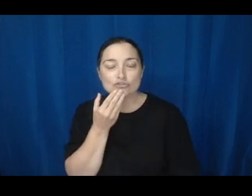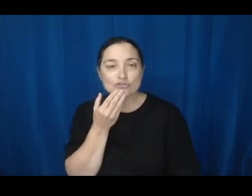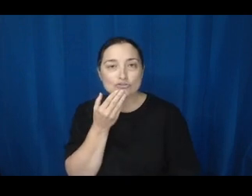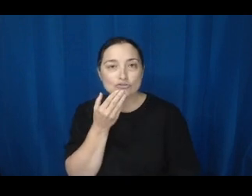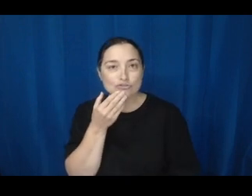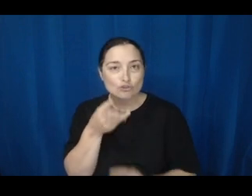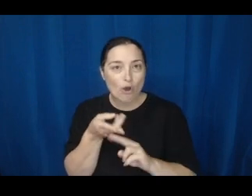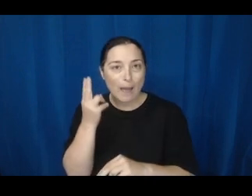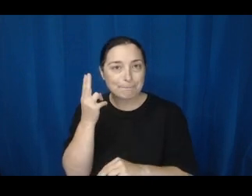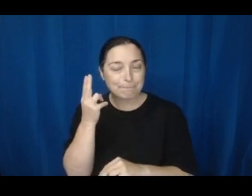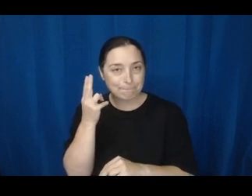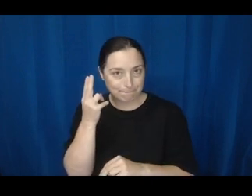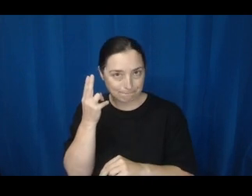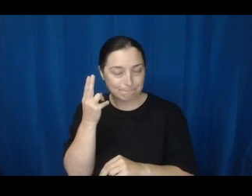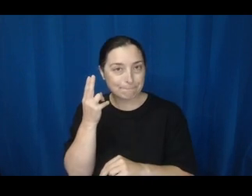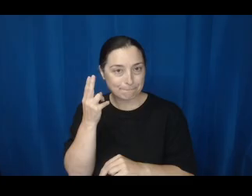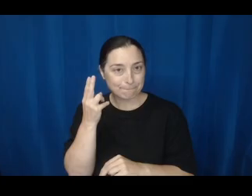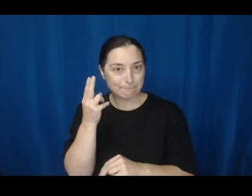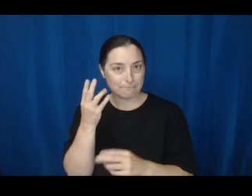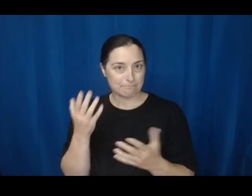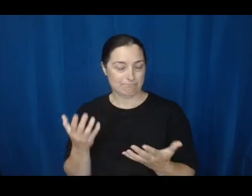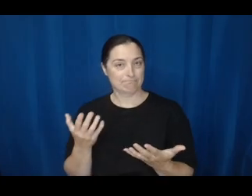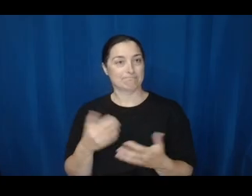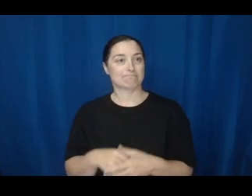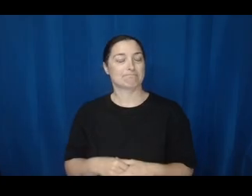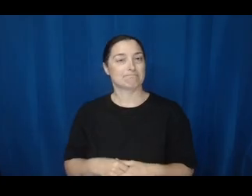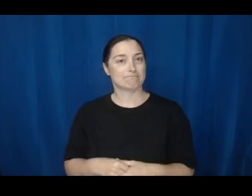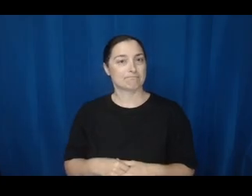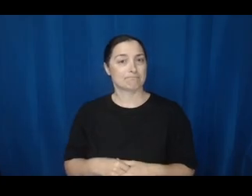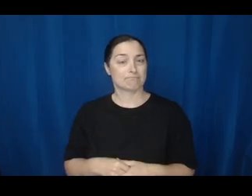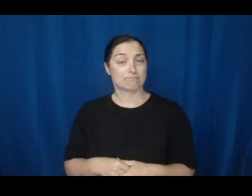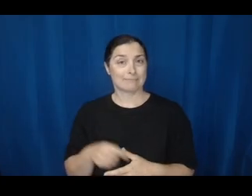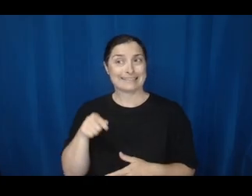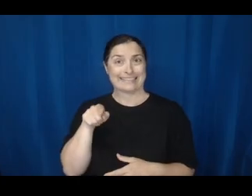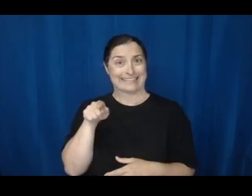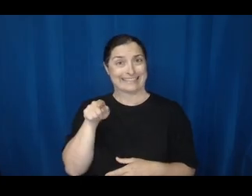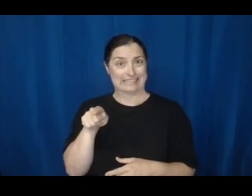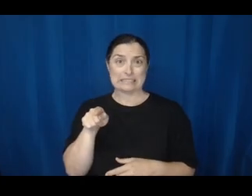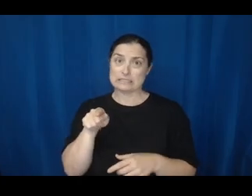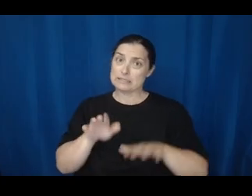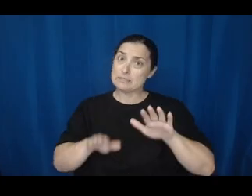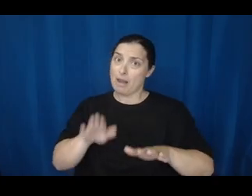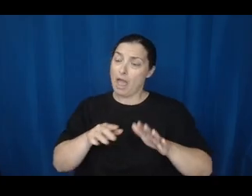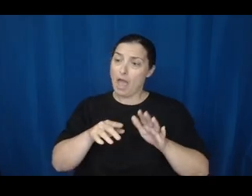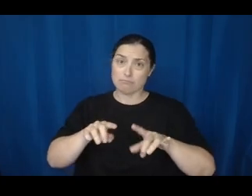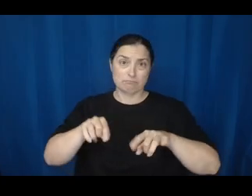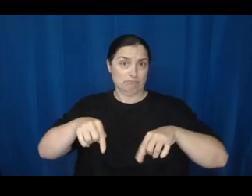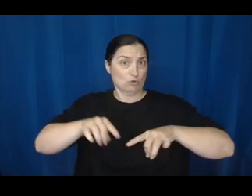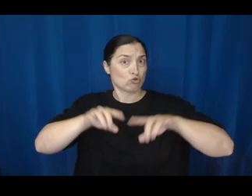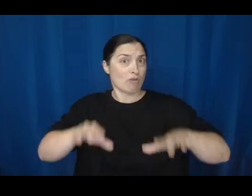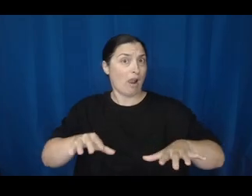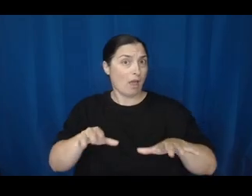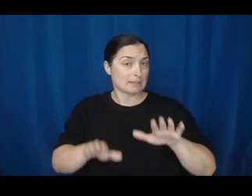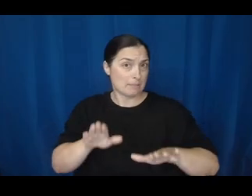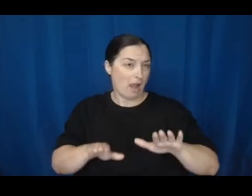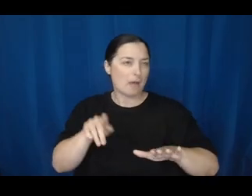in today's education systems. This, by the way, this is very close to what situation here in Australia has been, but we are still looking at the